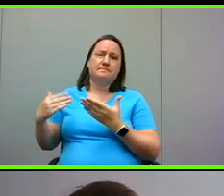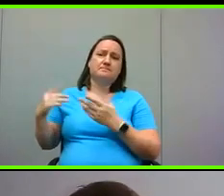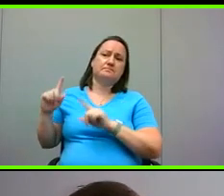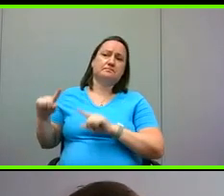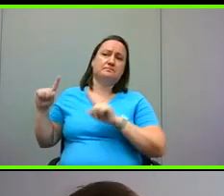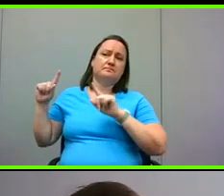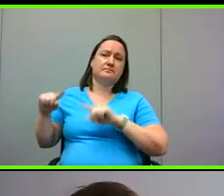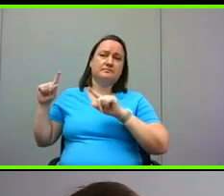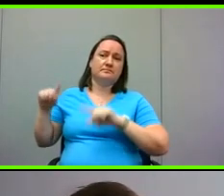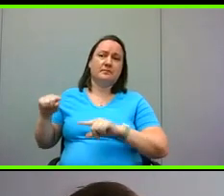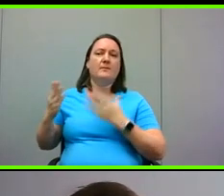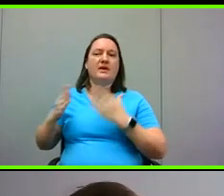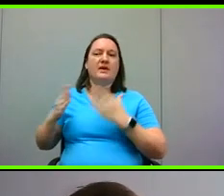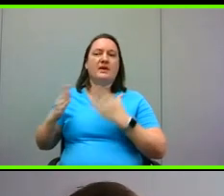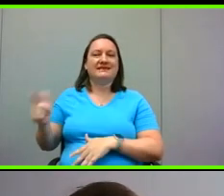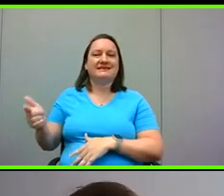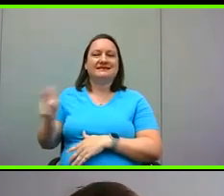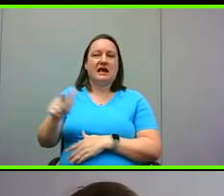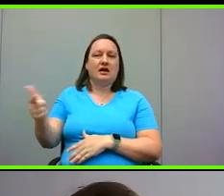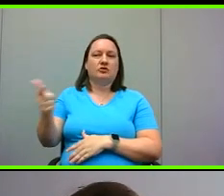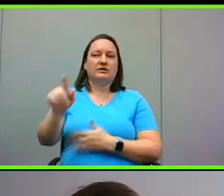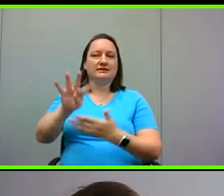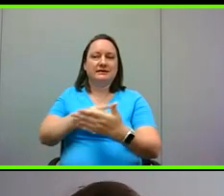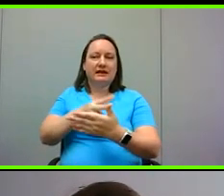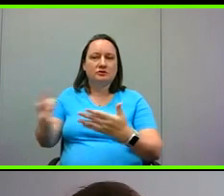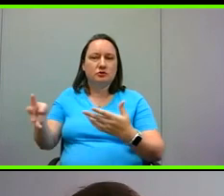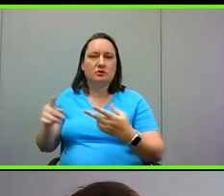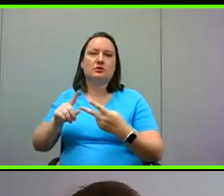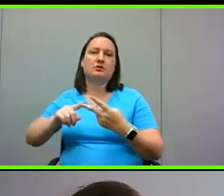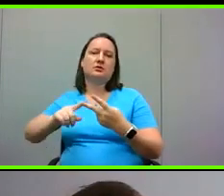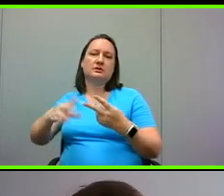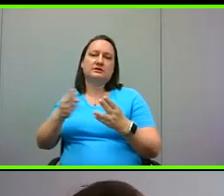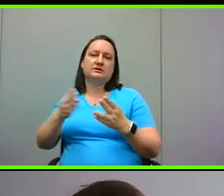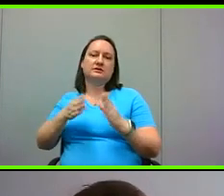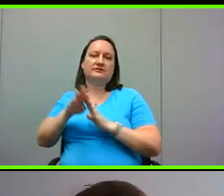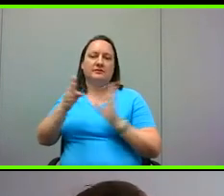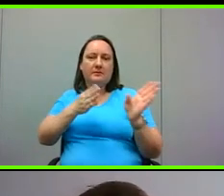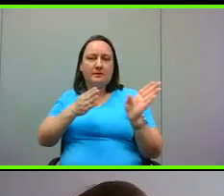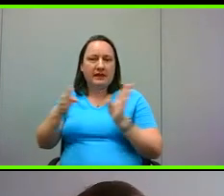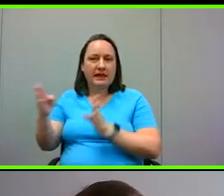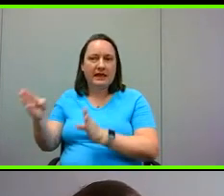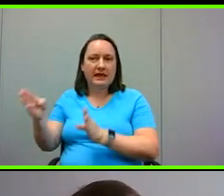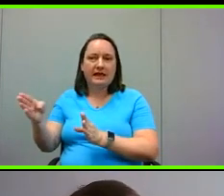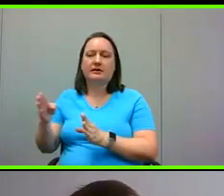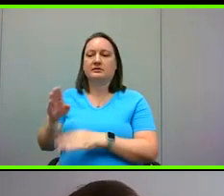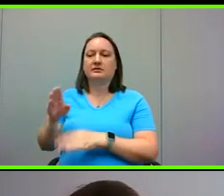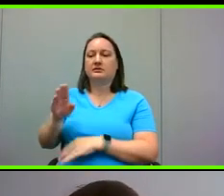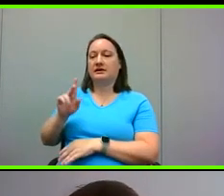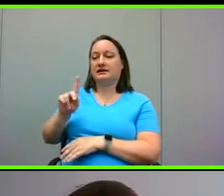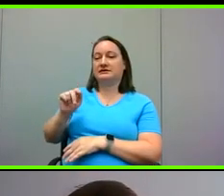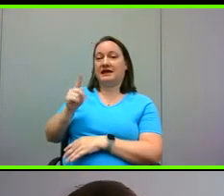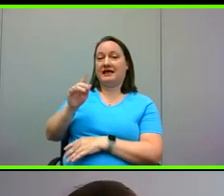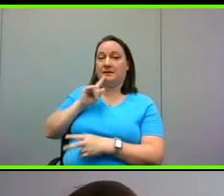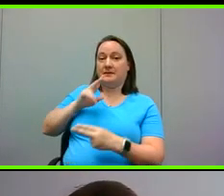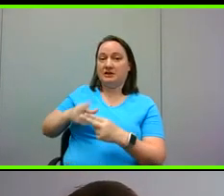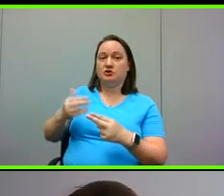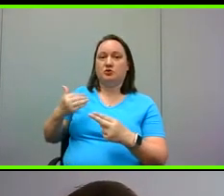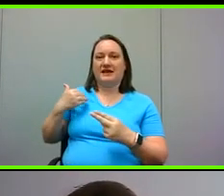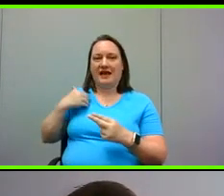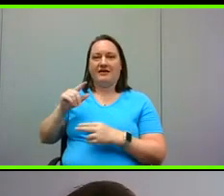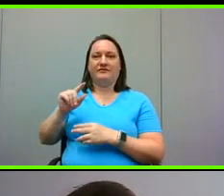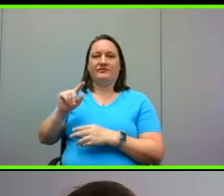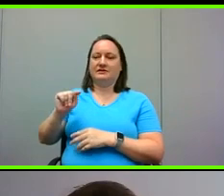staggering staff, developing a plan. We do have, as Kathy told you before, a reopening task group that I'm involved in. And